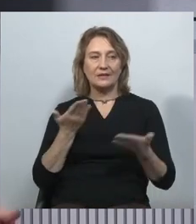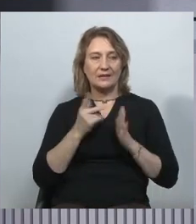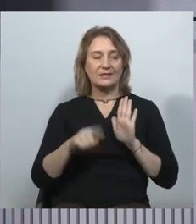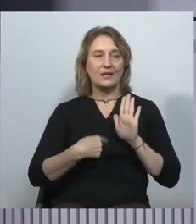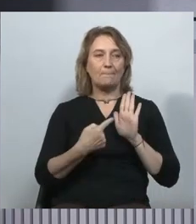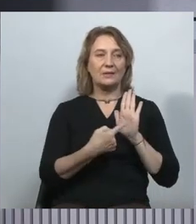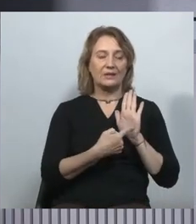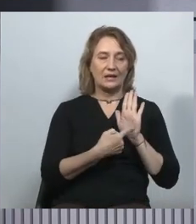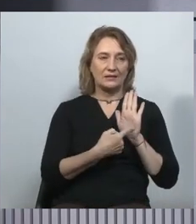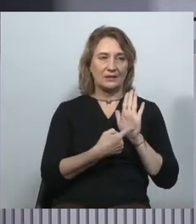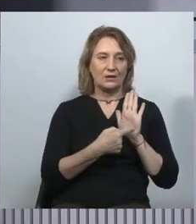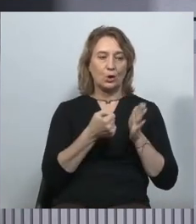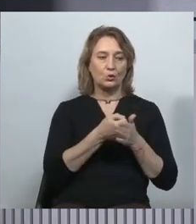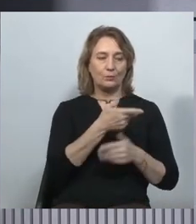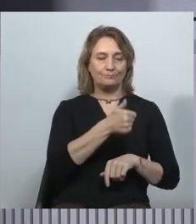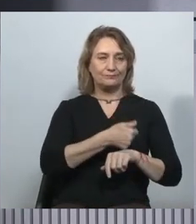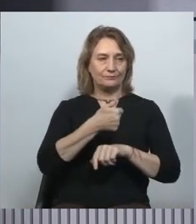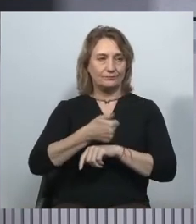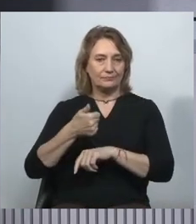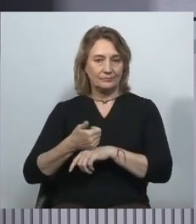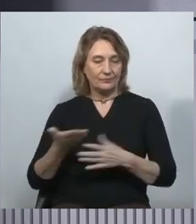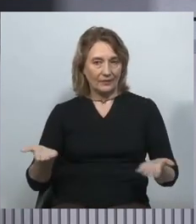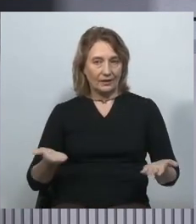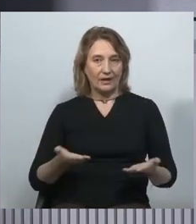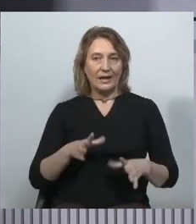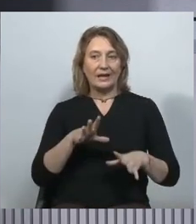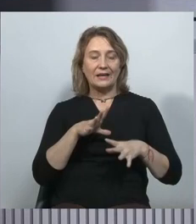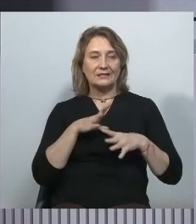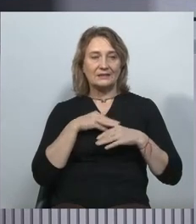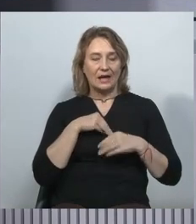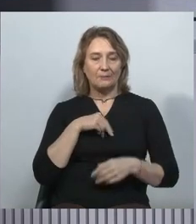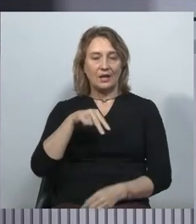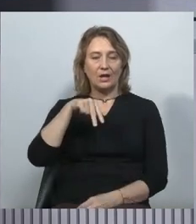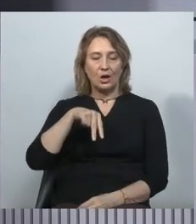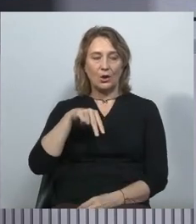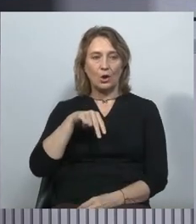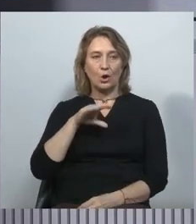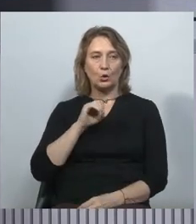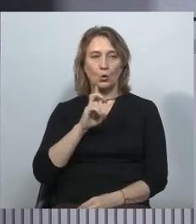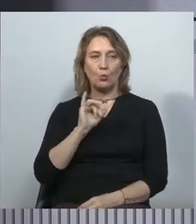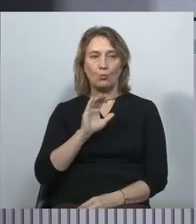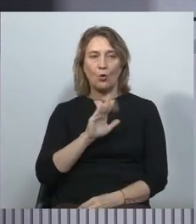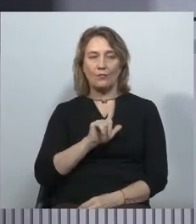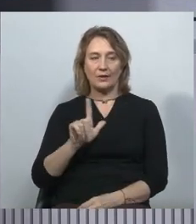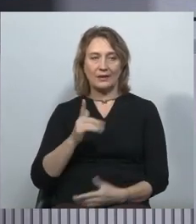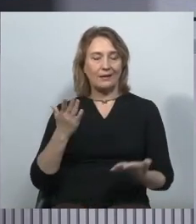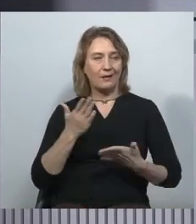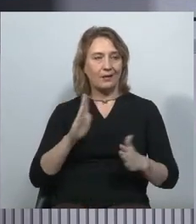talk to Lubov Kvasyuk, and then if there is still more time, then maybe we'll also ask questions to Lubov